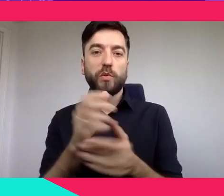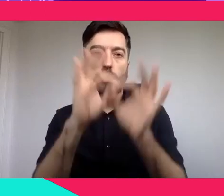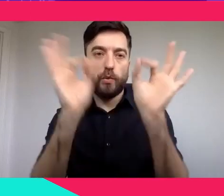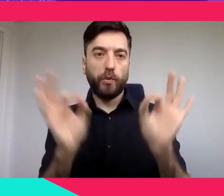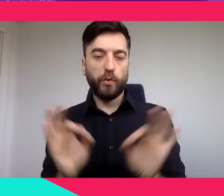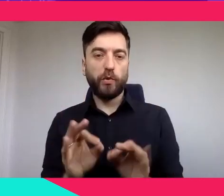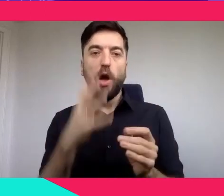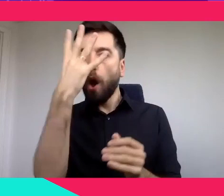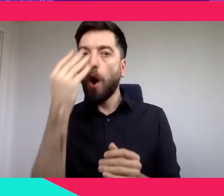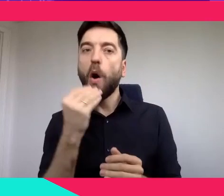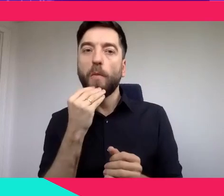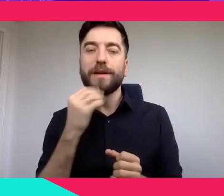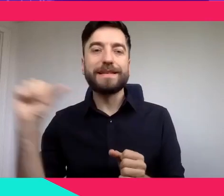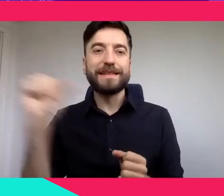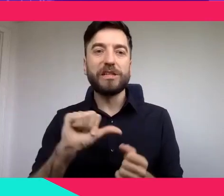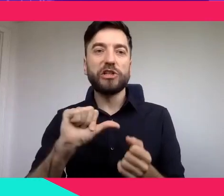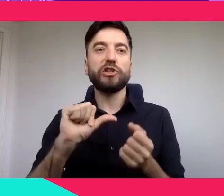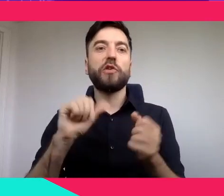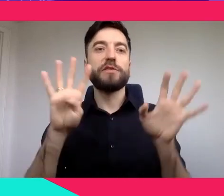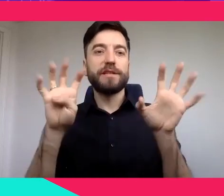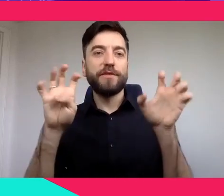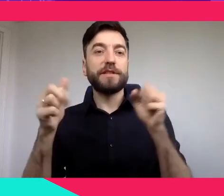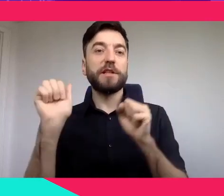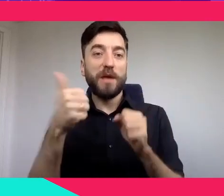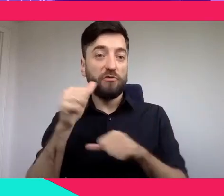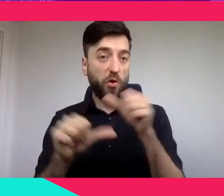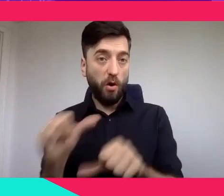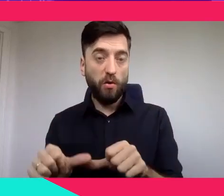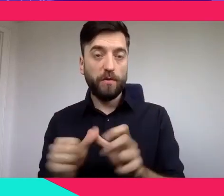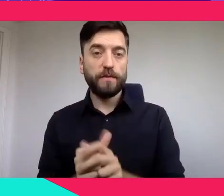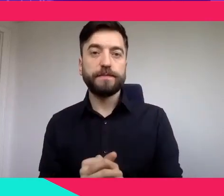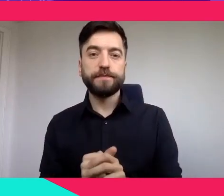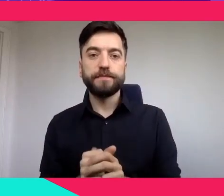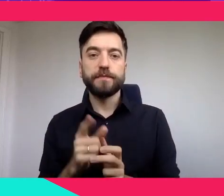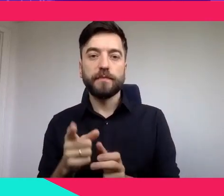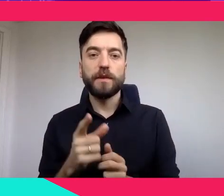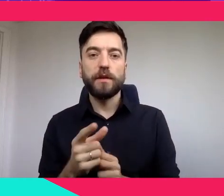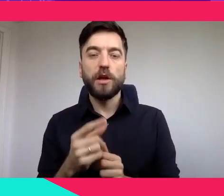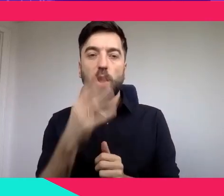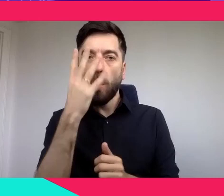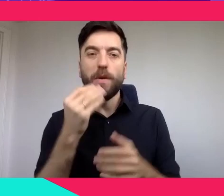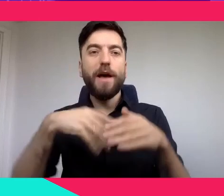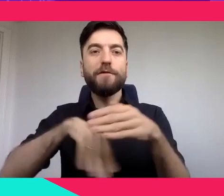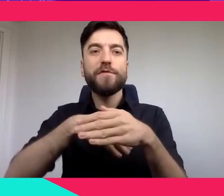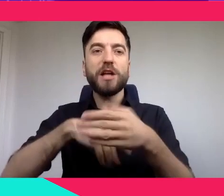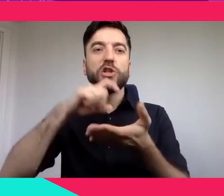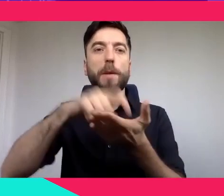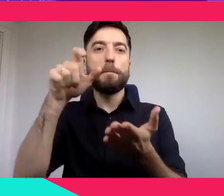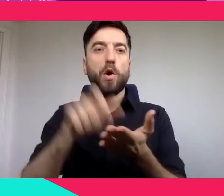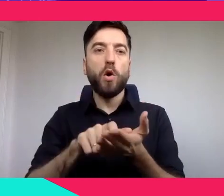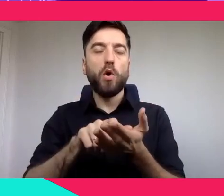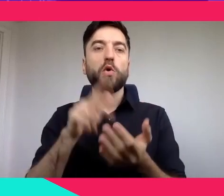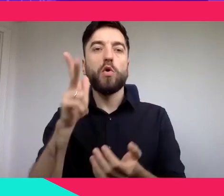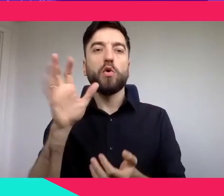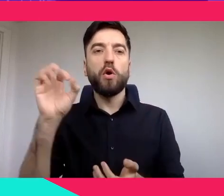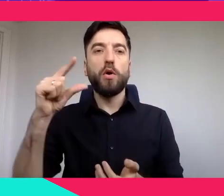1901 by Wilhelm Hammershøi, an interior in Strandgade in Copenhagen, is public domain. And one of the things that it has